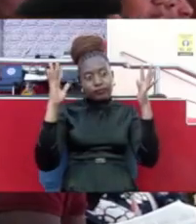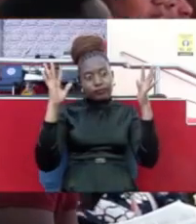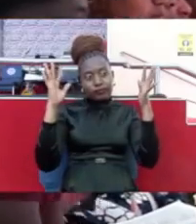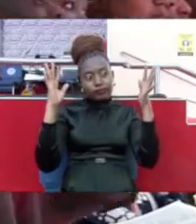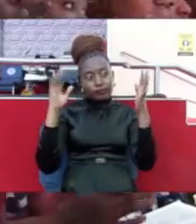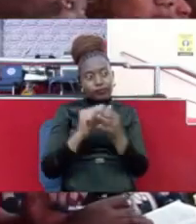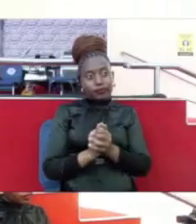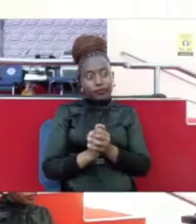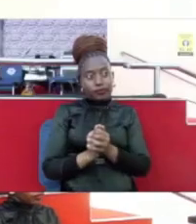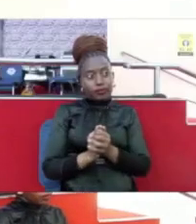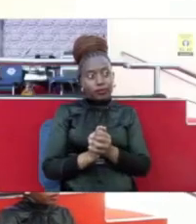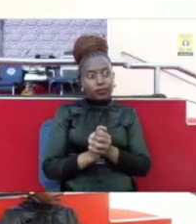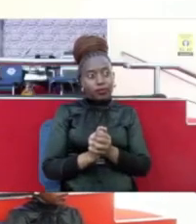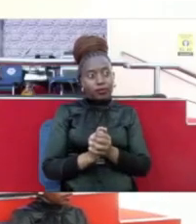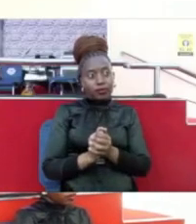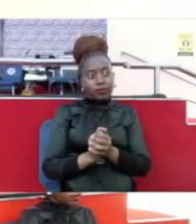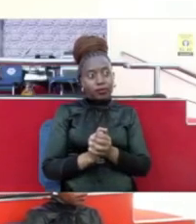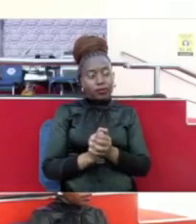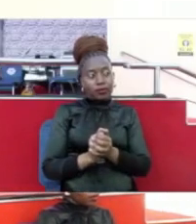You would clap a lot more if it was you.